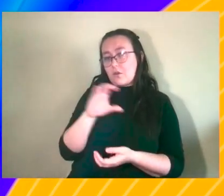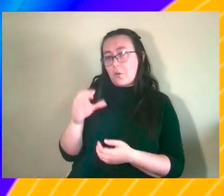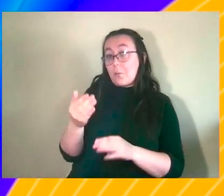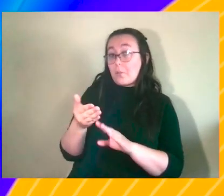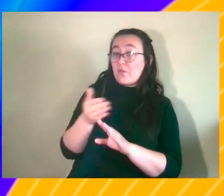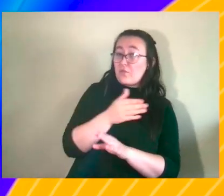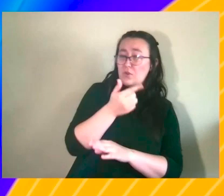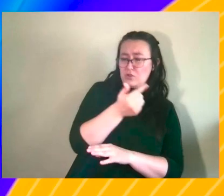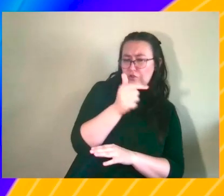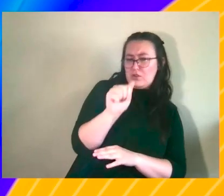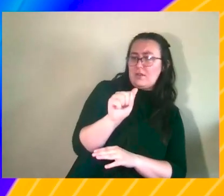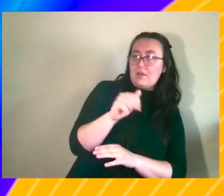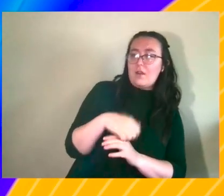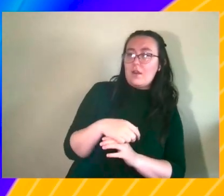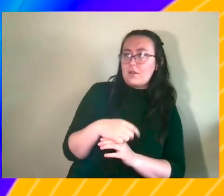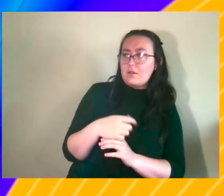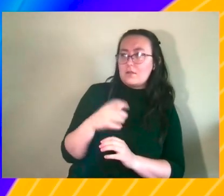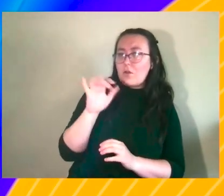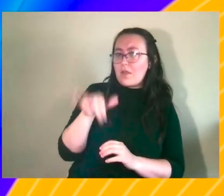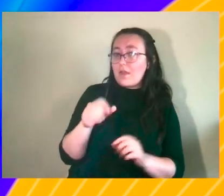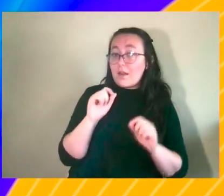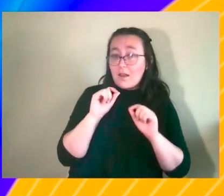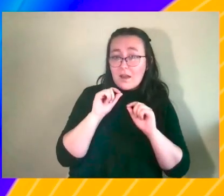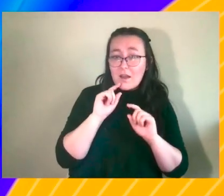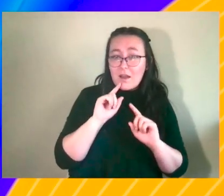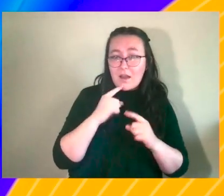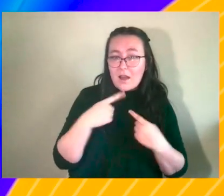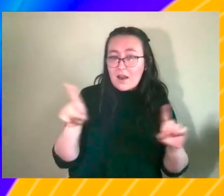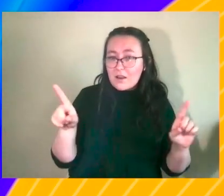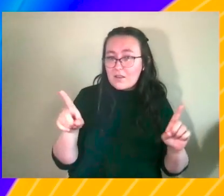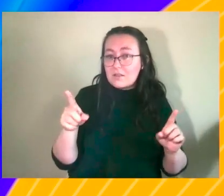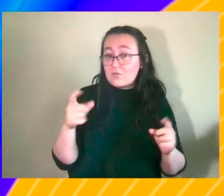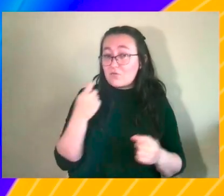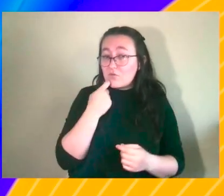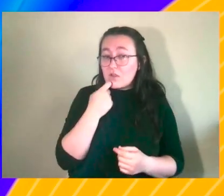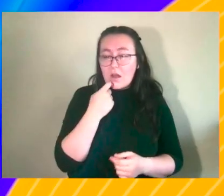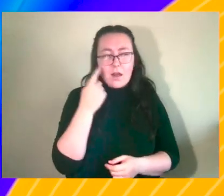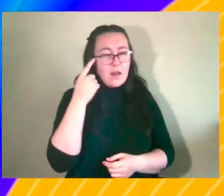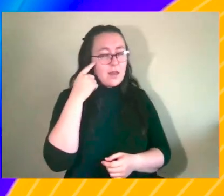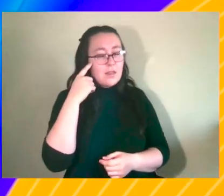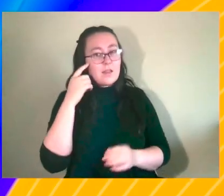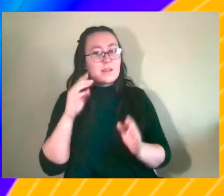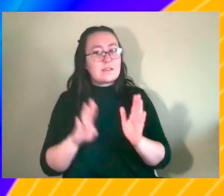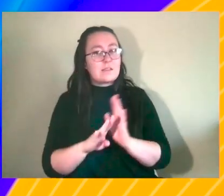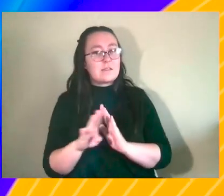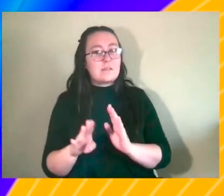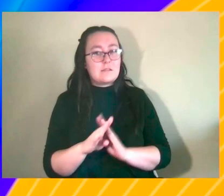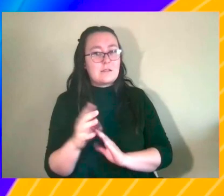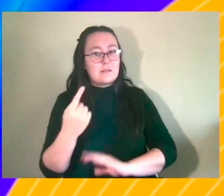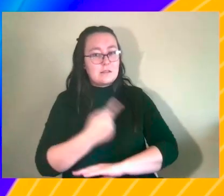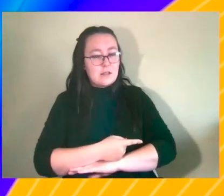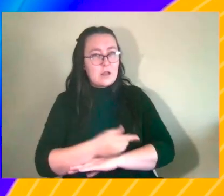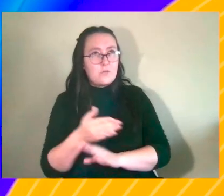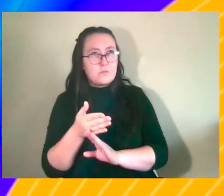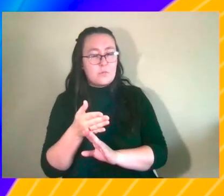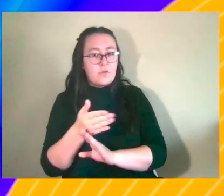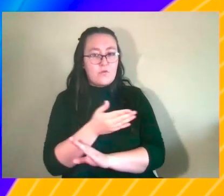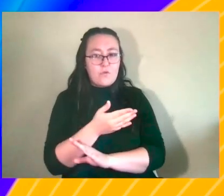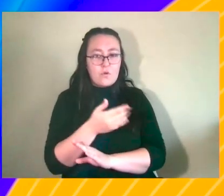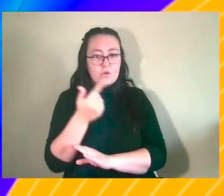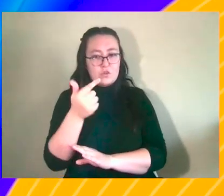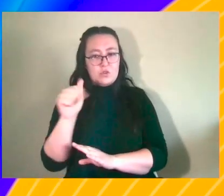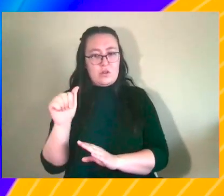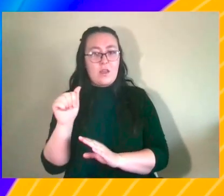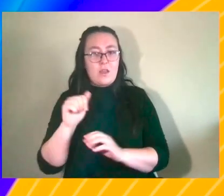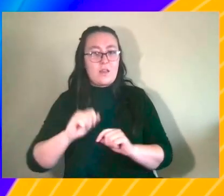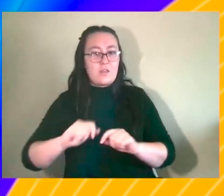Was it? So we, on Developer Innovation Day, I think was the day before GA launch. Okay. It might have been about the same day. Gotcha. So